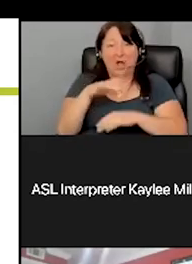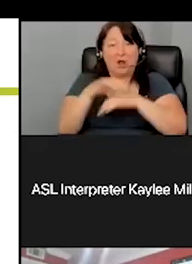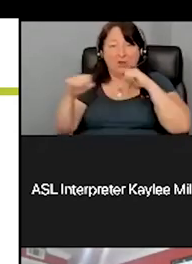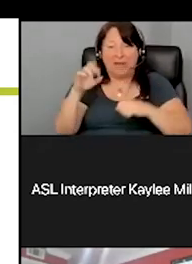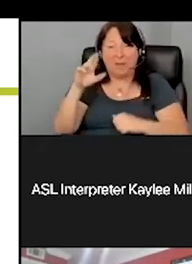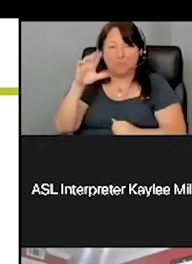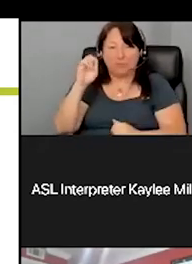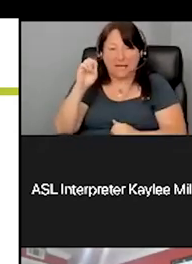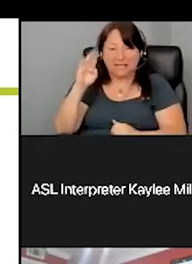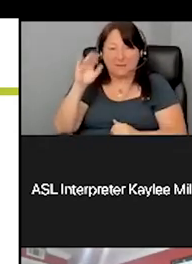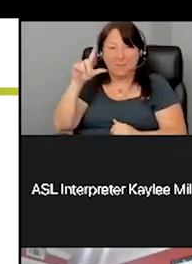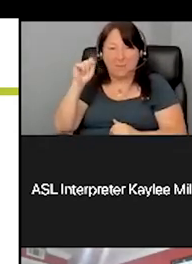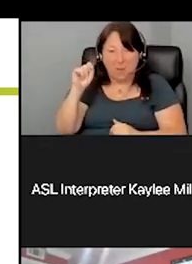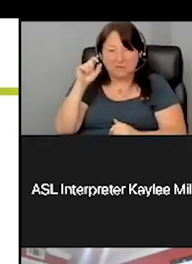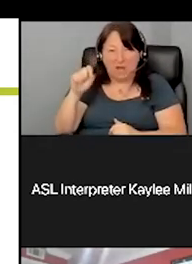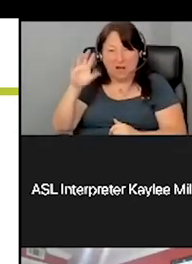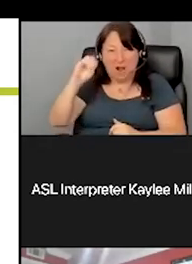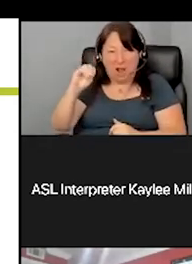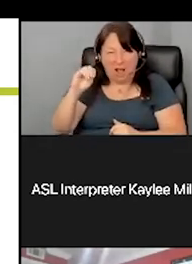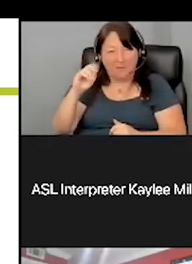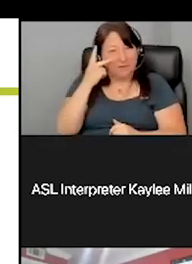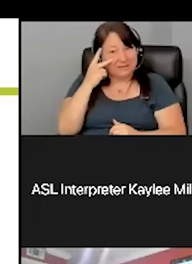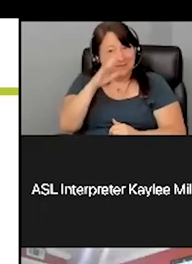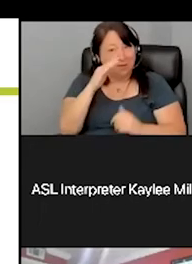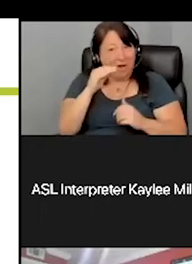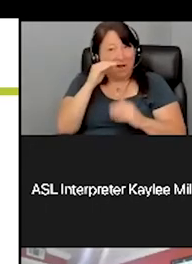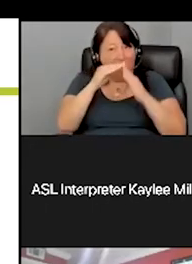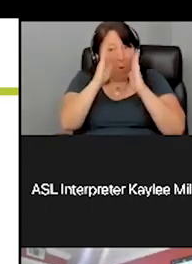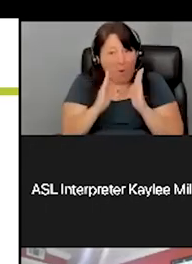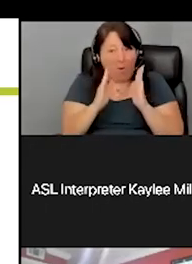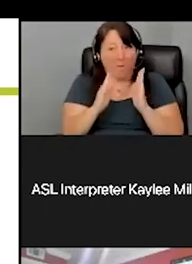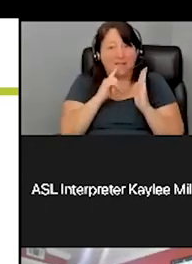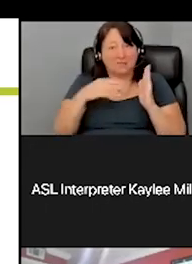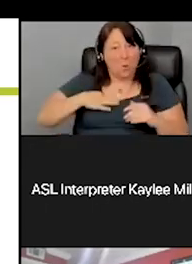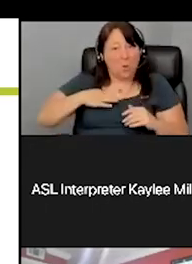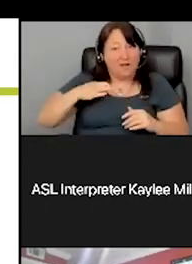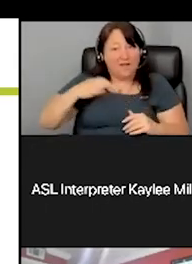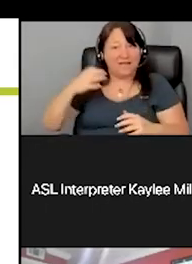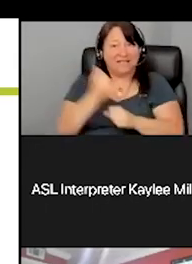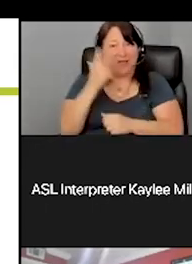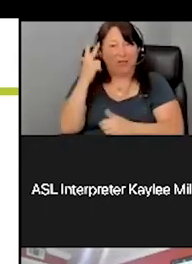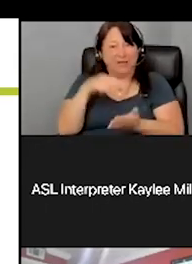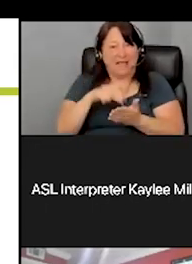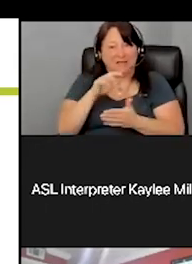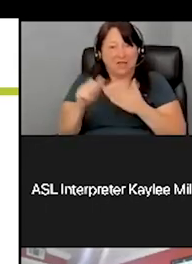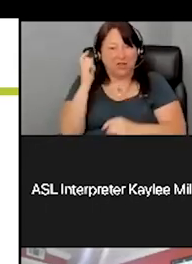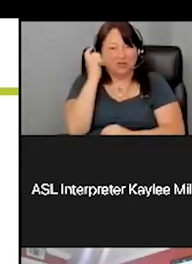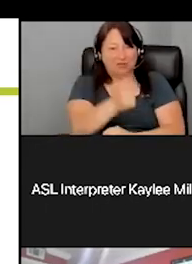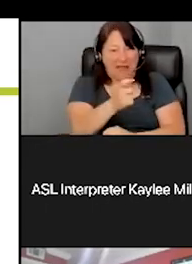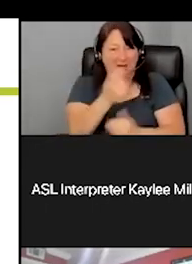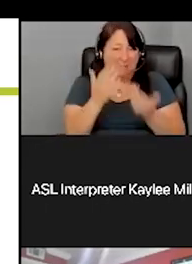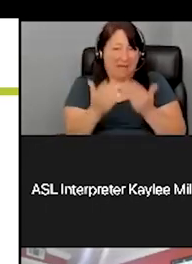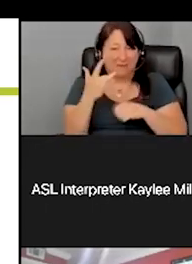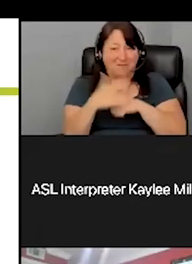earthquakebracebolt.com, you can see if your home is qualified in a qualified zip code to get the $3,000 grant that may be available